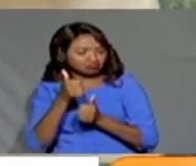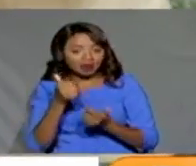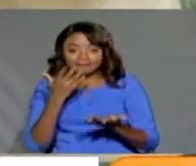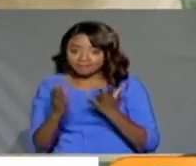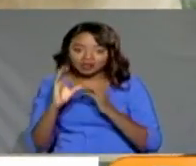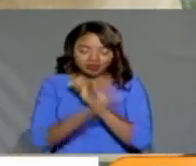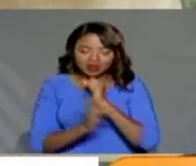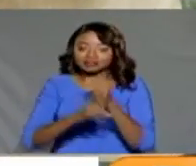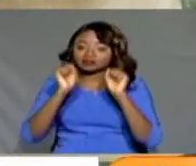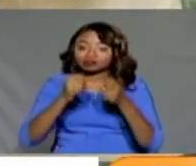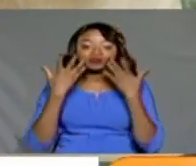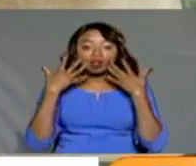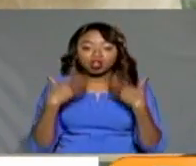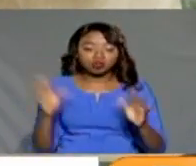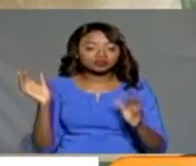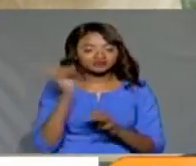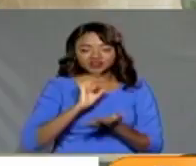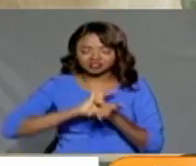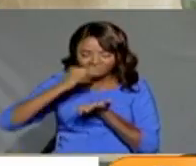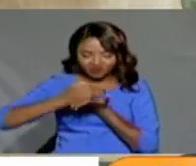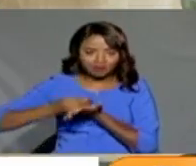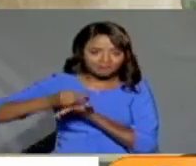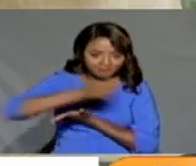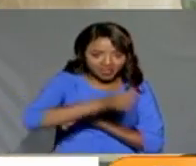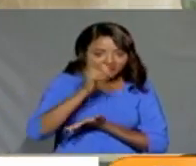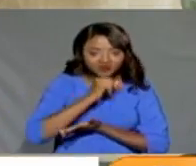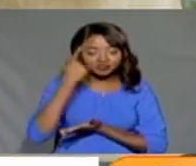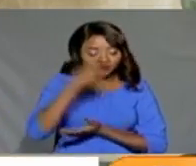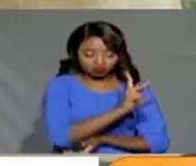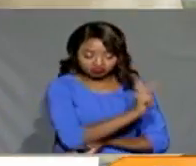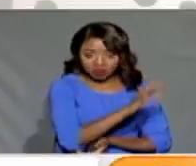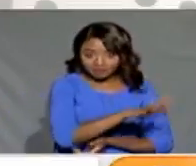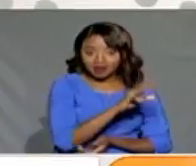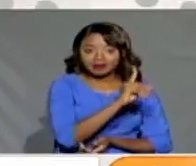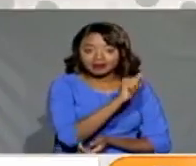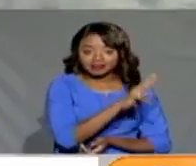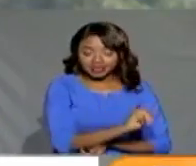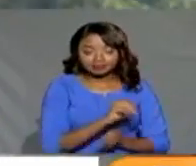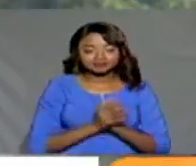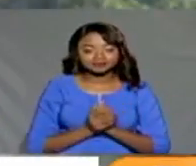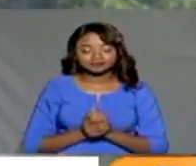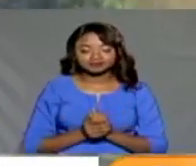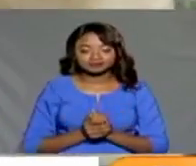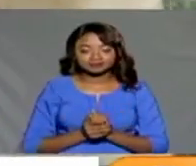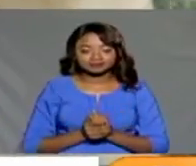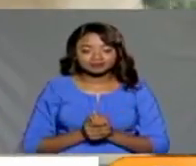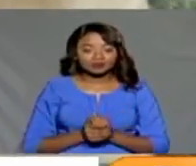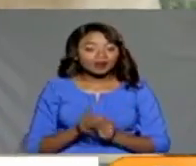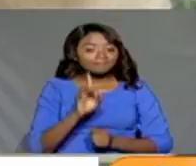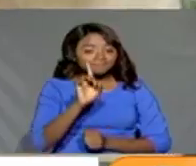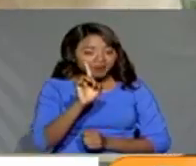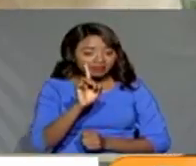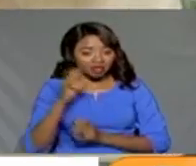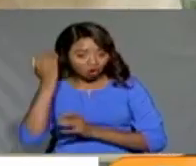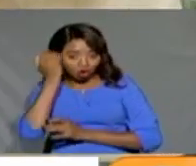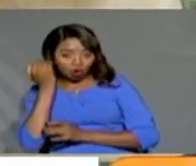could lose all the funds already paid for Kimwarer Dam, plus 10% of the 22.2 billion shillings cost. But there is a corruption case